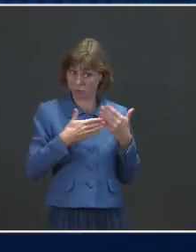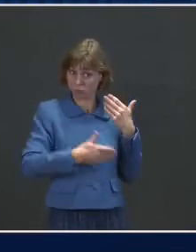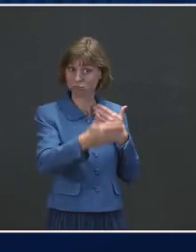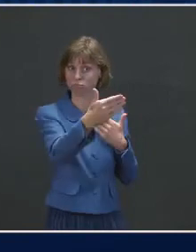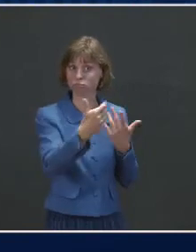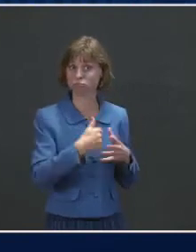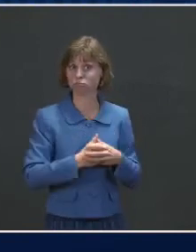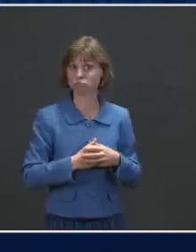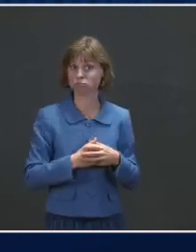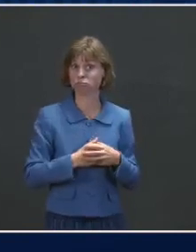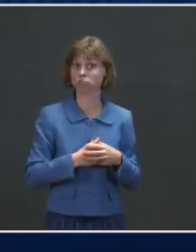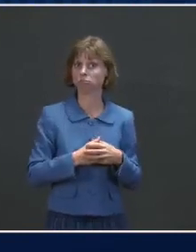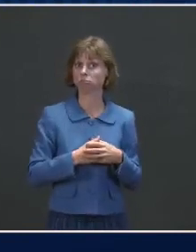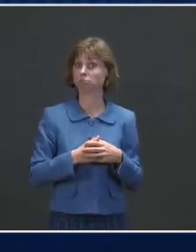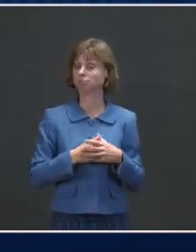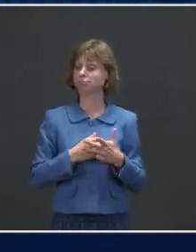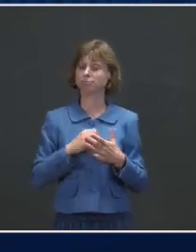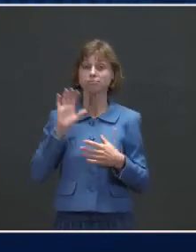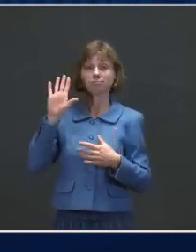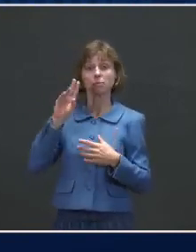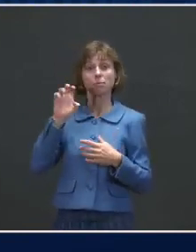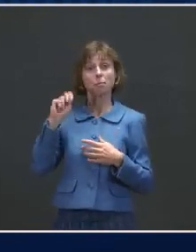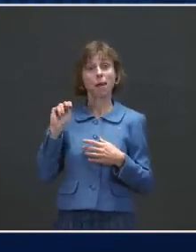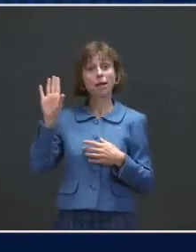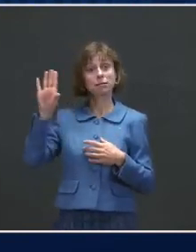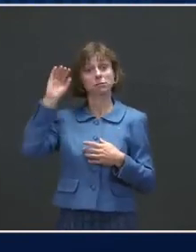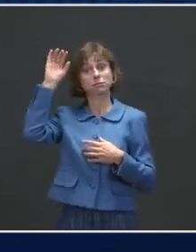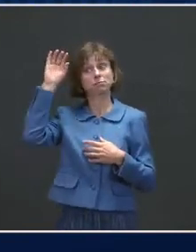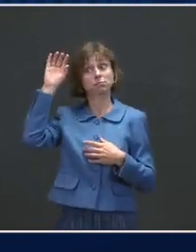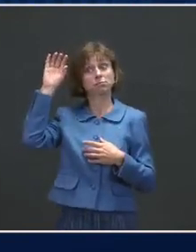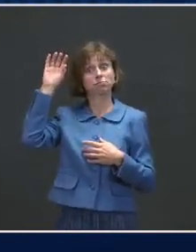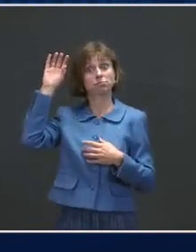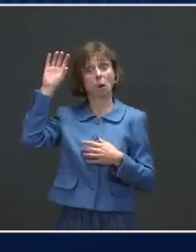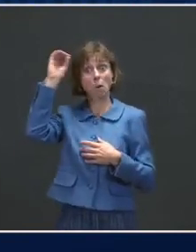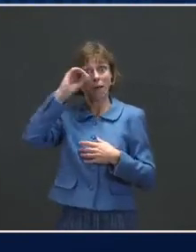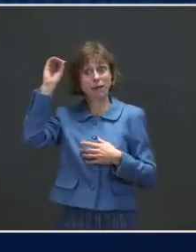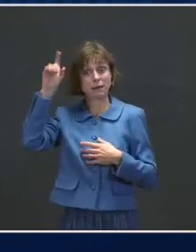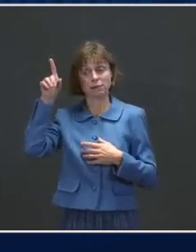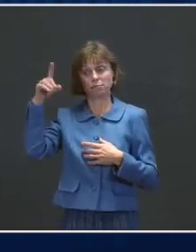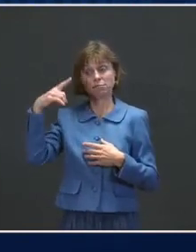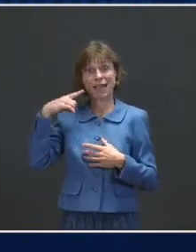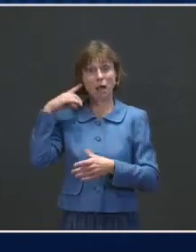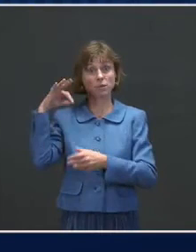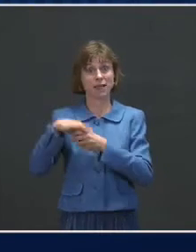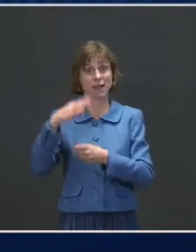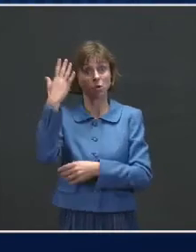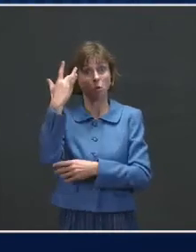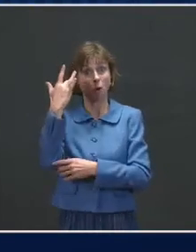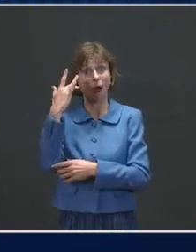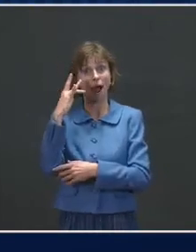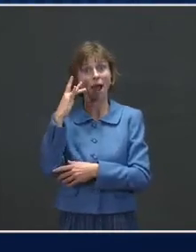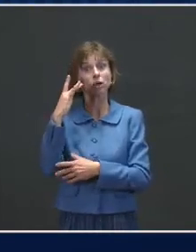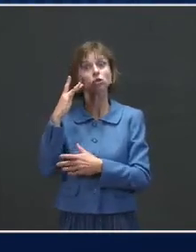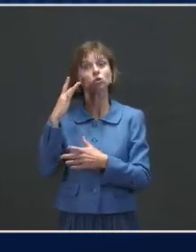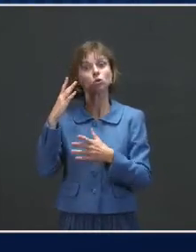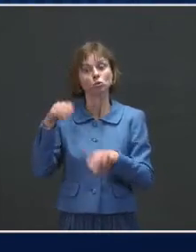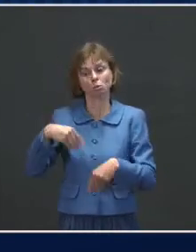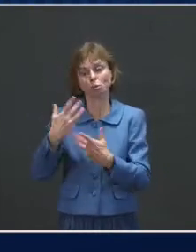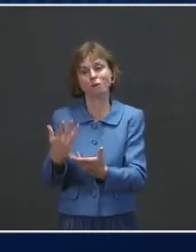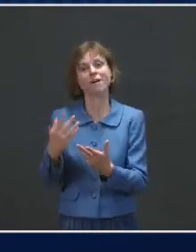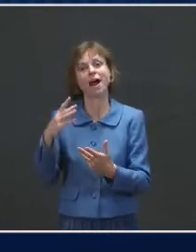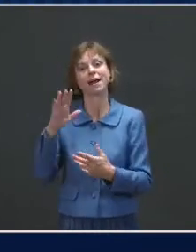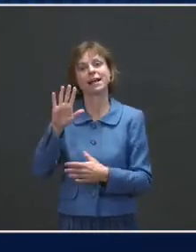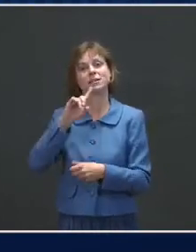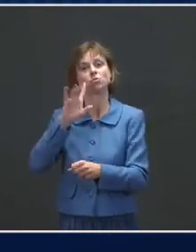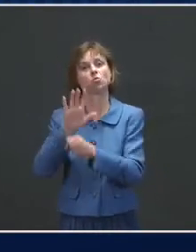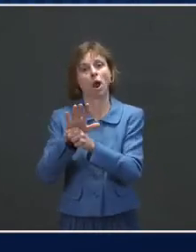change, and his view is that he was elected to deliver on the promises he made on the campaign trail. So that's what he's going to